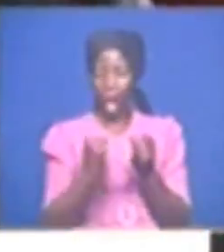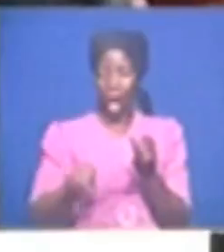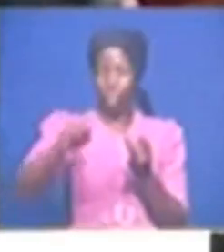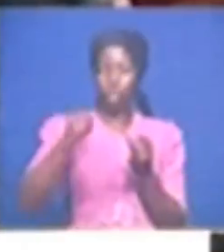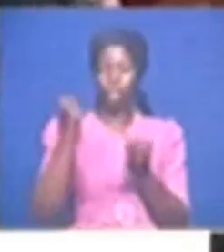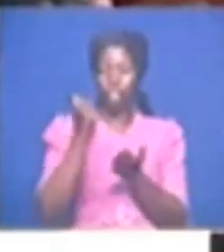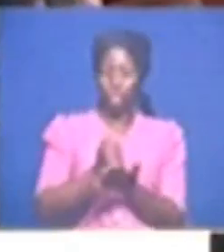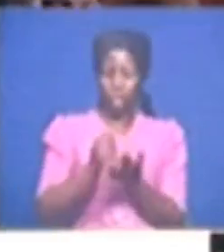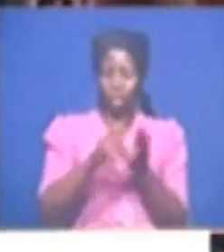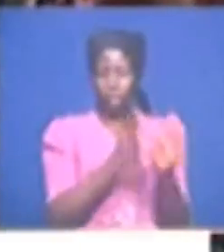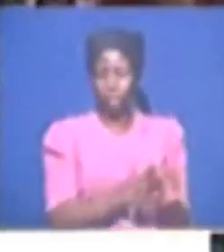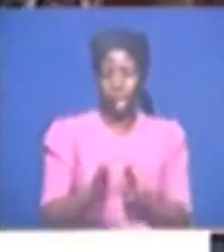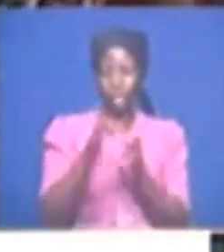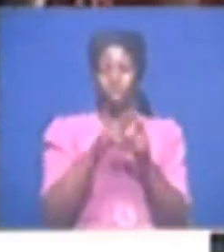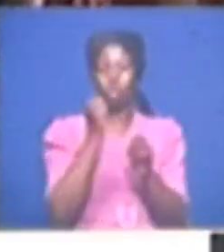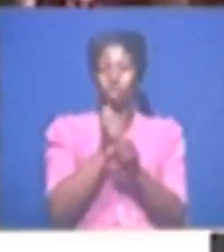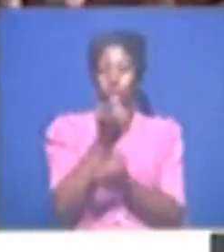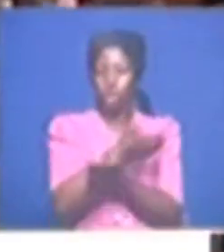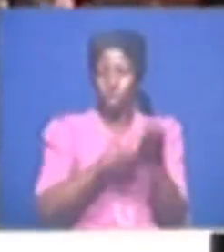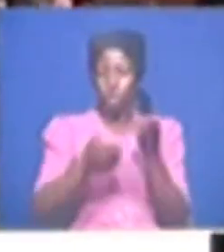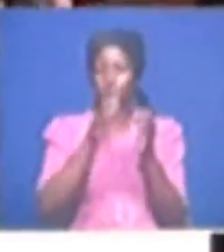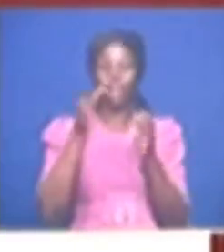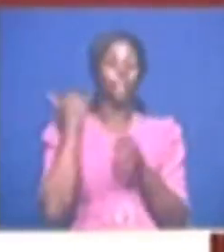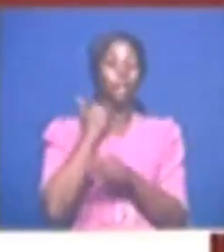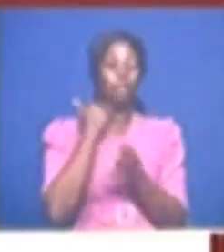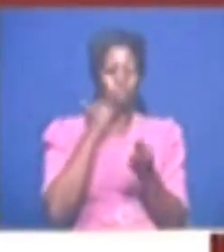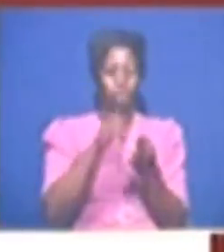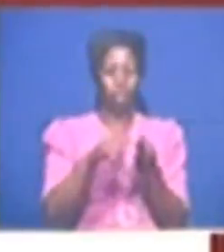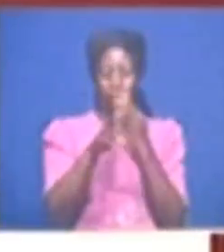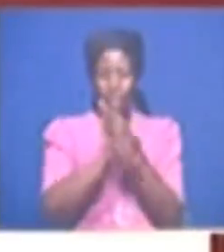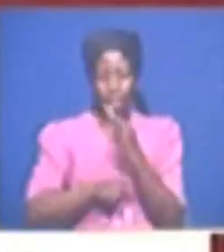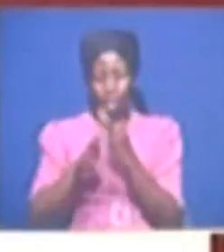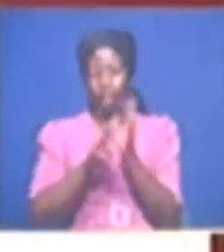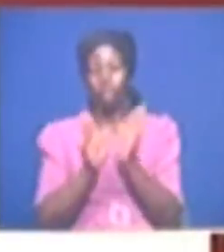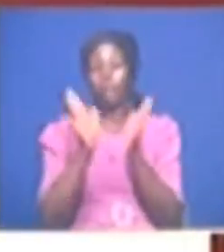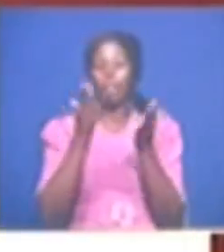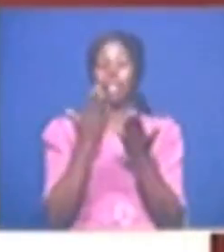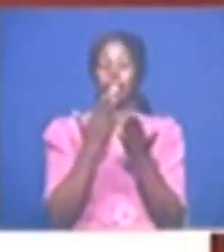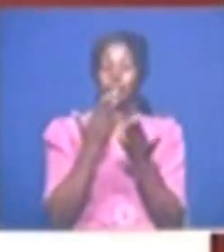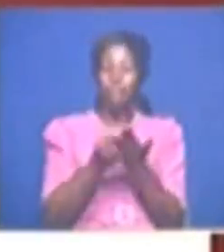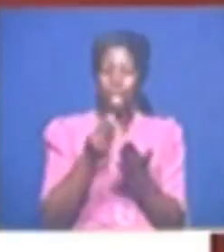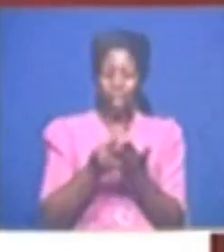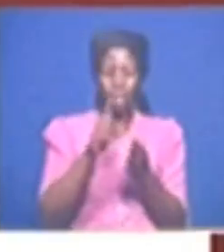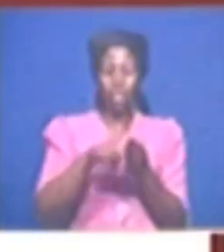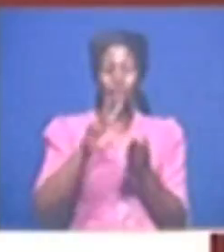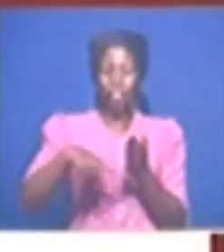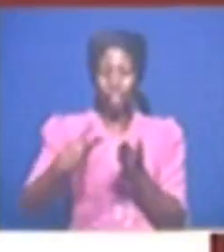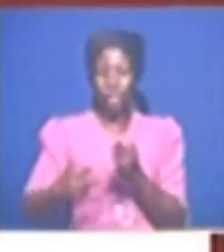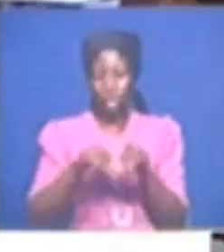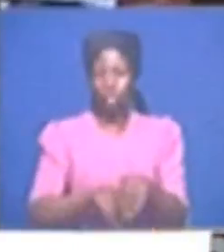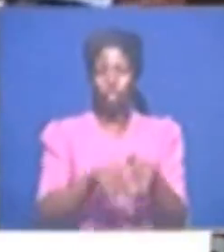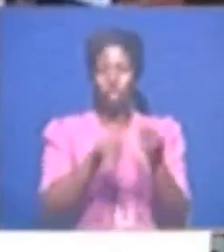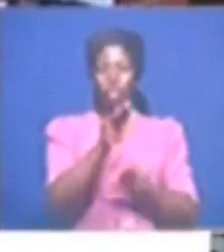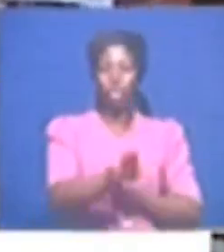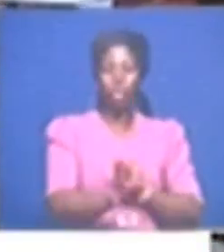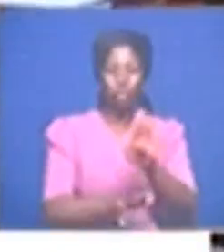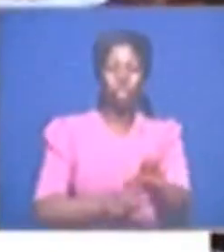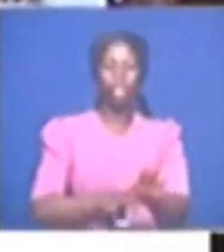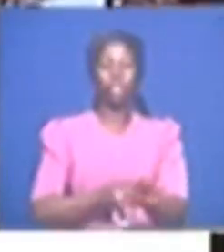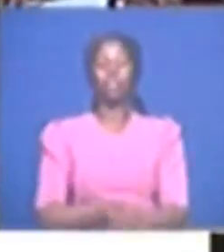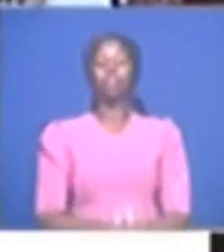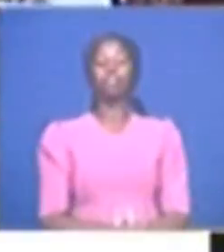commit economic crimes, fraudulent acquisition of public property, and failure to comply with applicable procedures. Ben